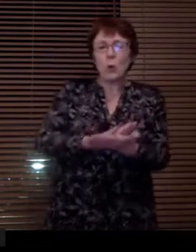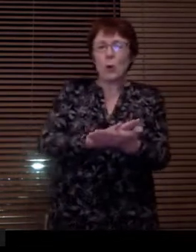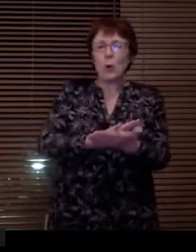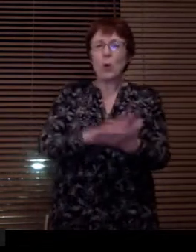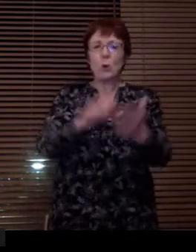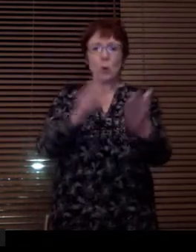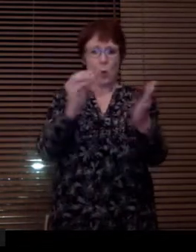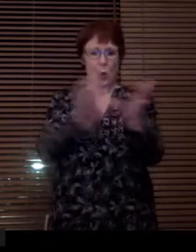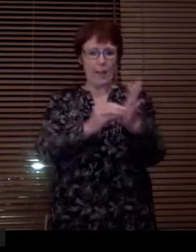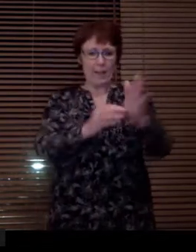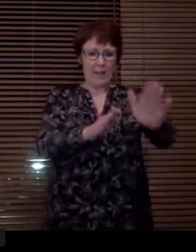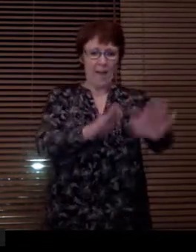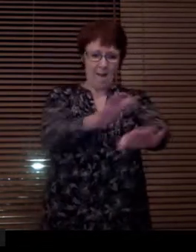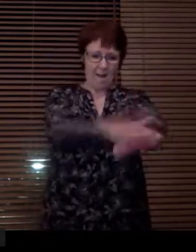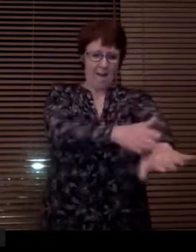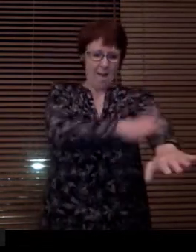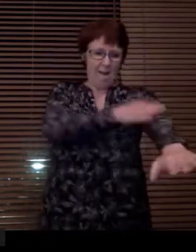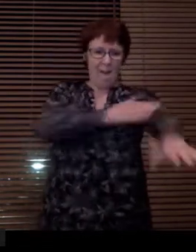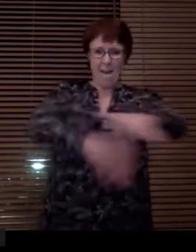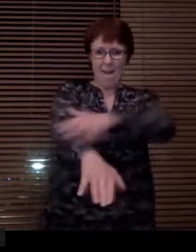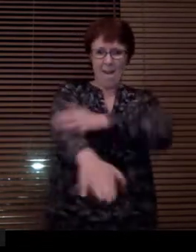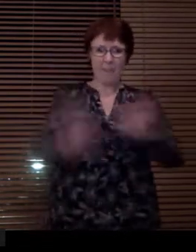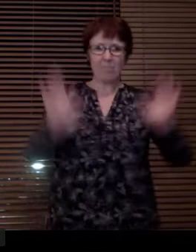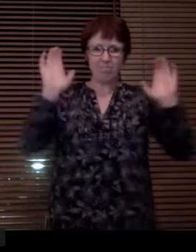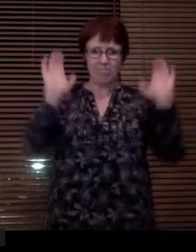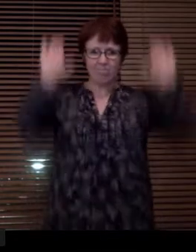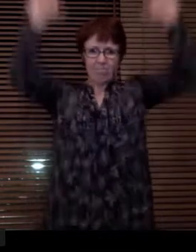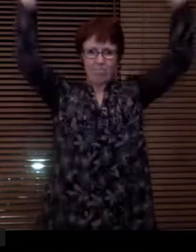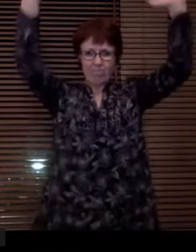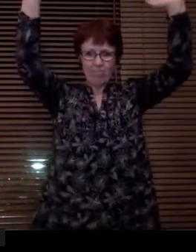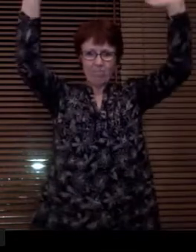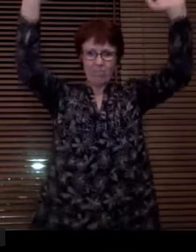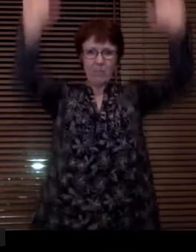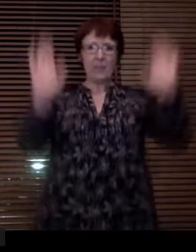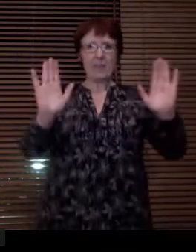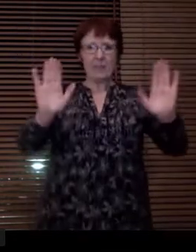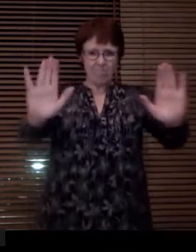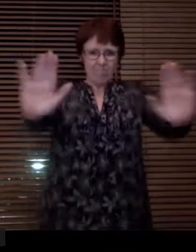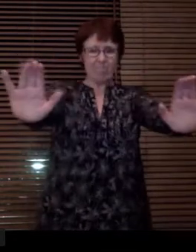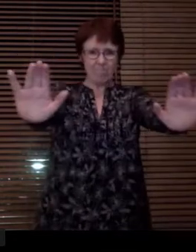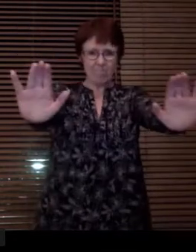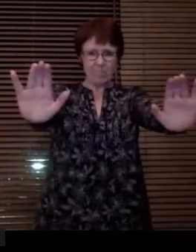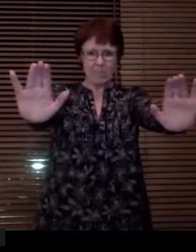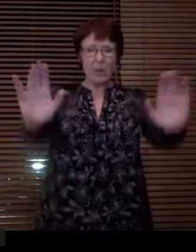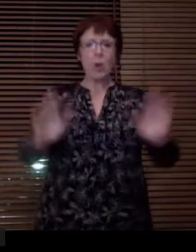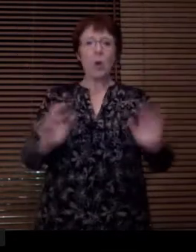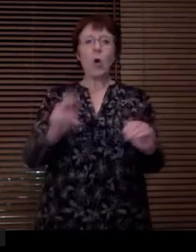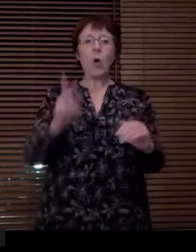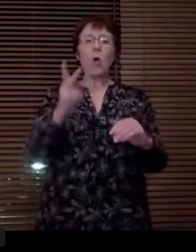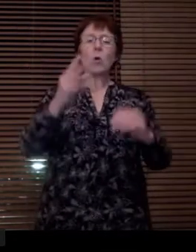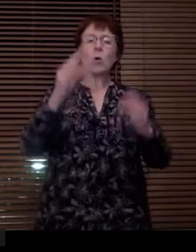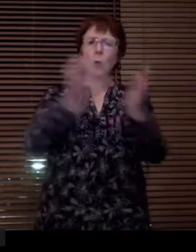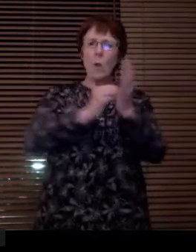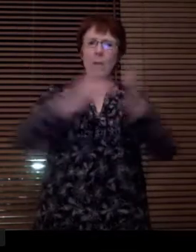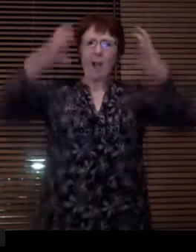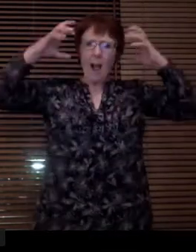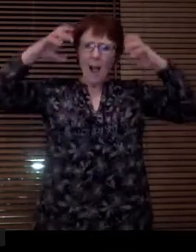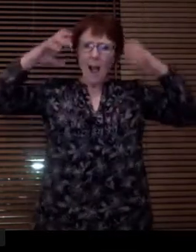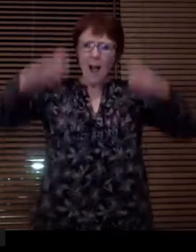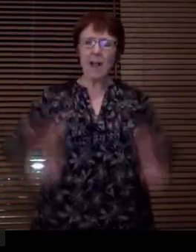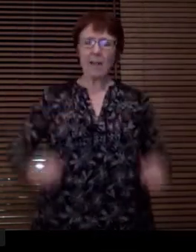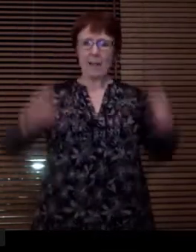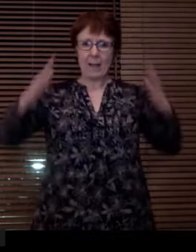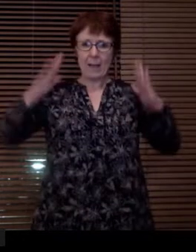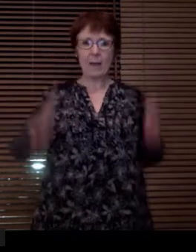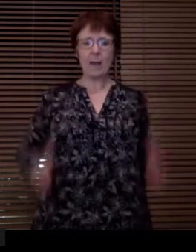working literally head to foot muscles, you would not believe what works when you're in a handstand. You're about to find out. It's also fun. You know, we're